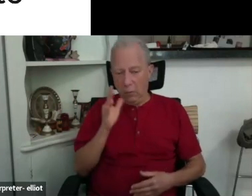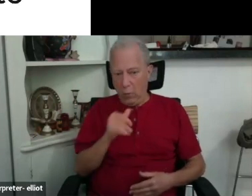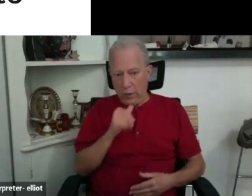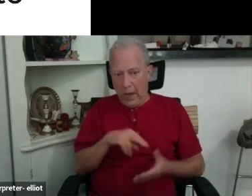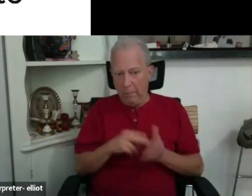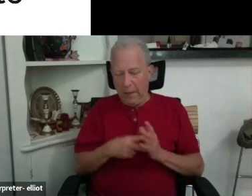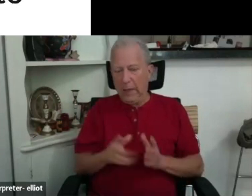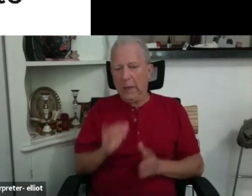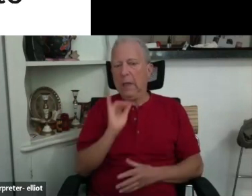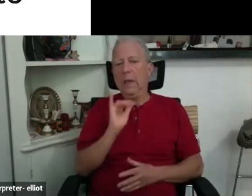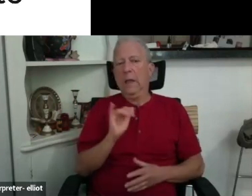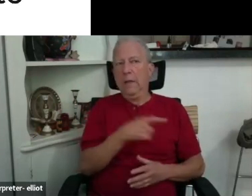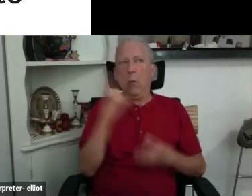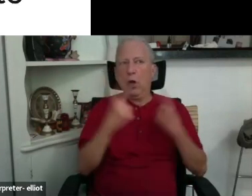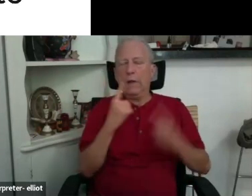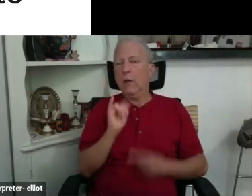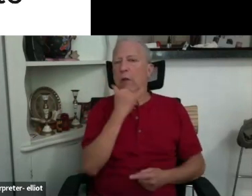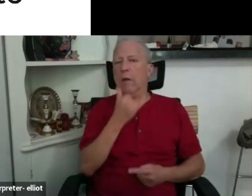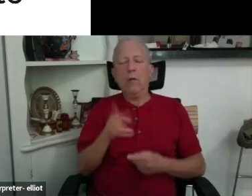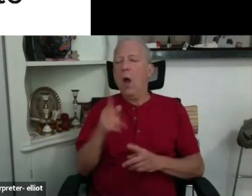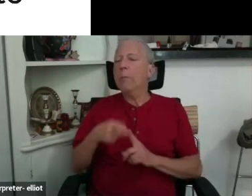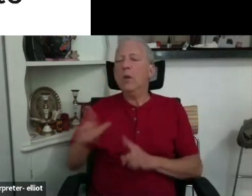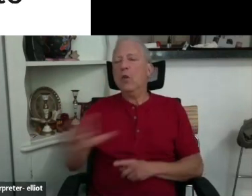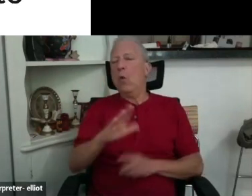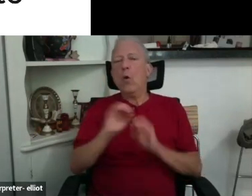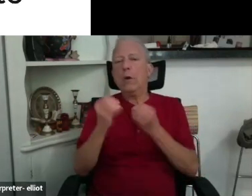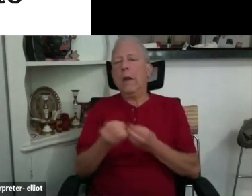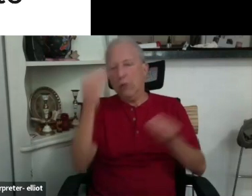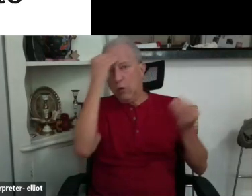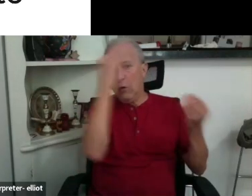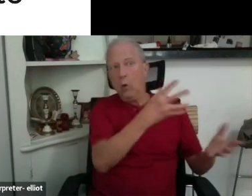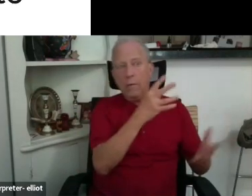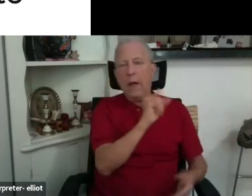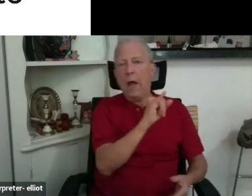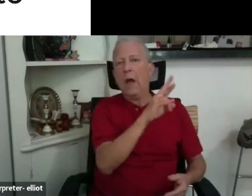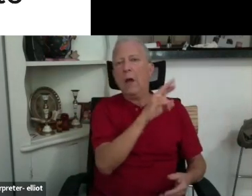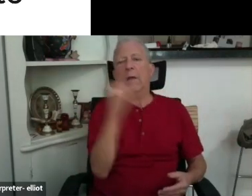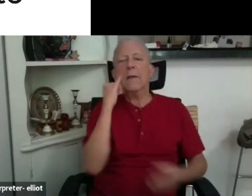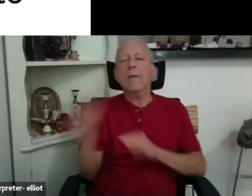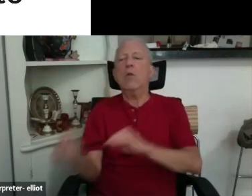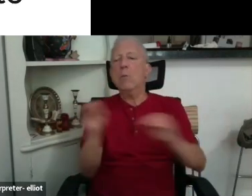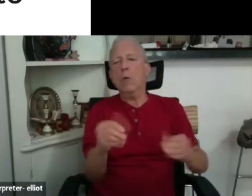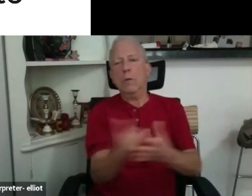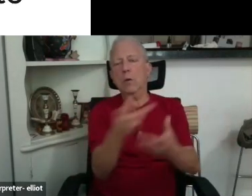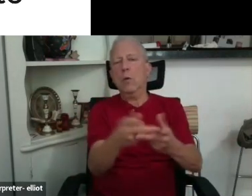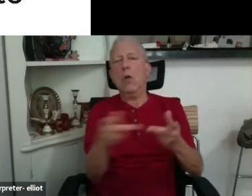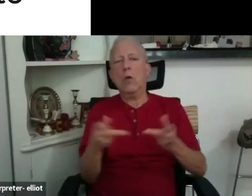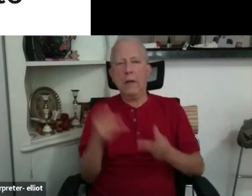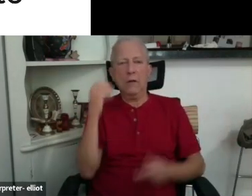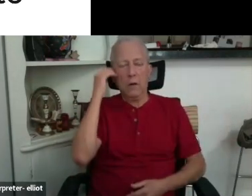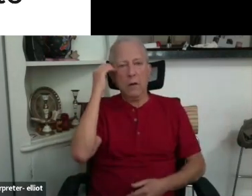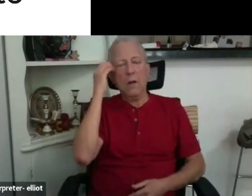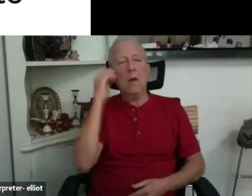up to the organization to notify the IRS when they move to a new location. So